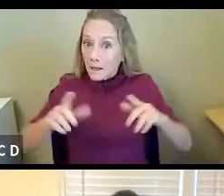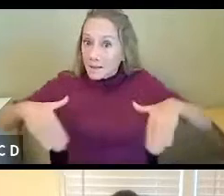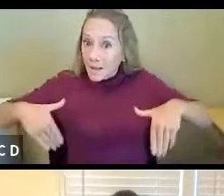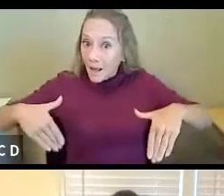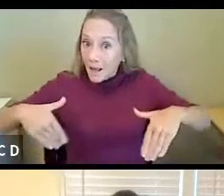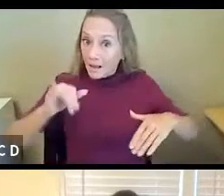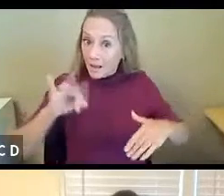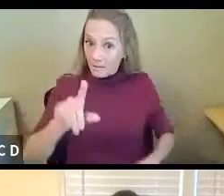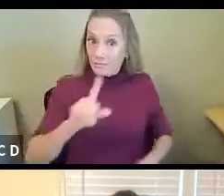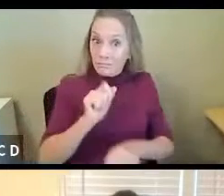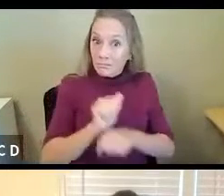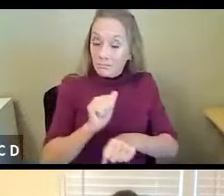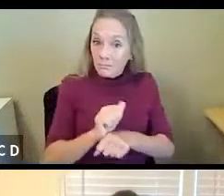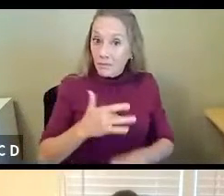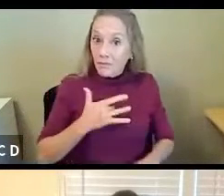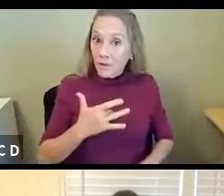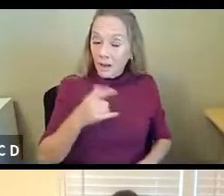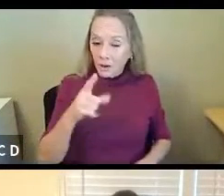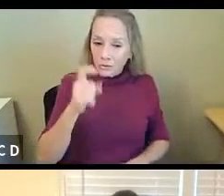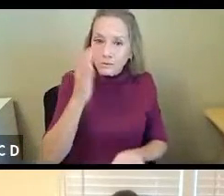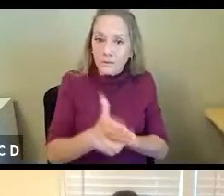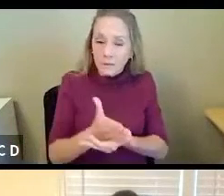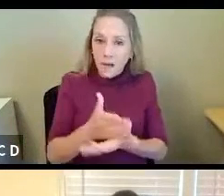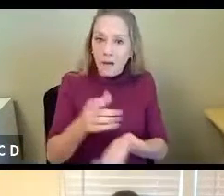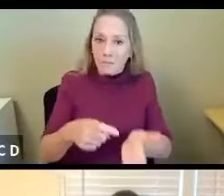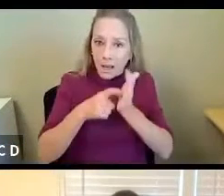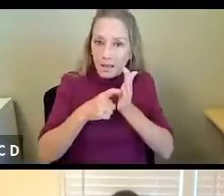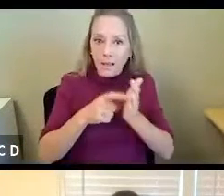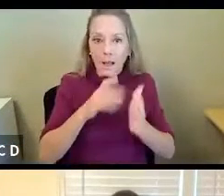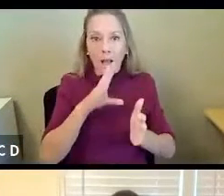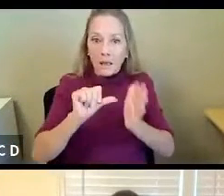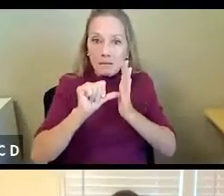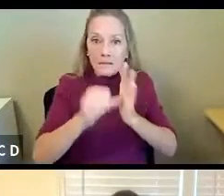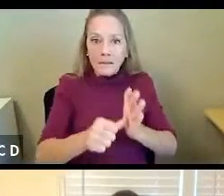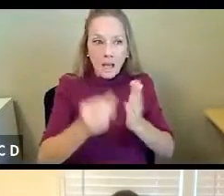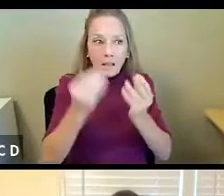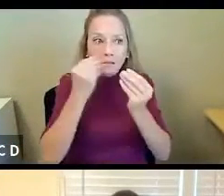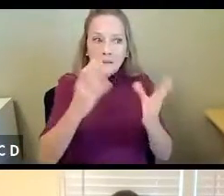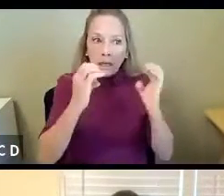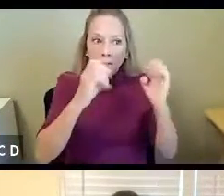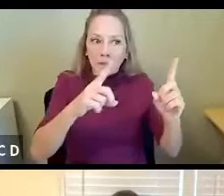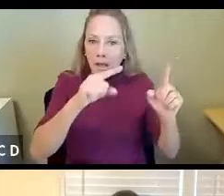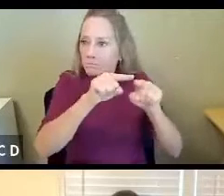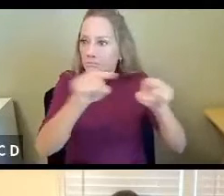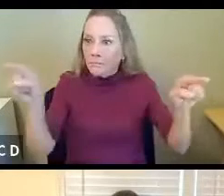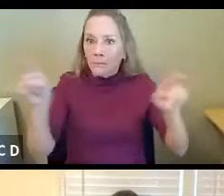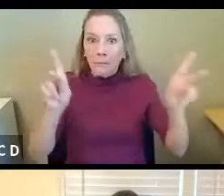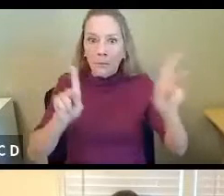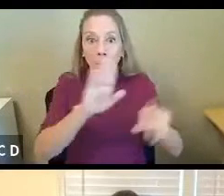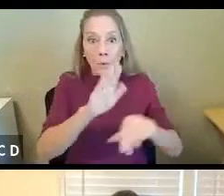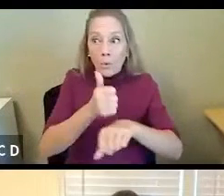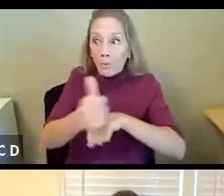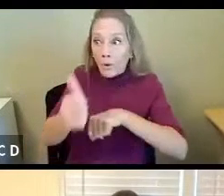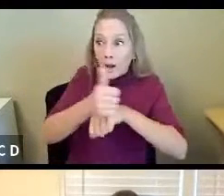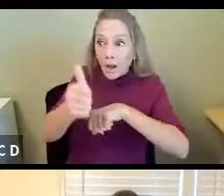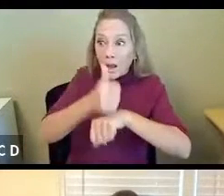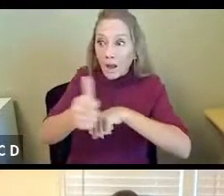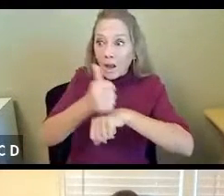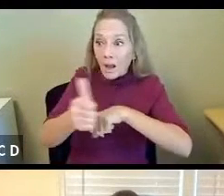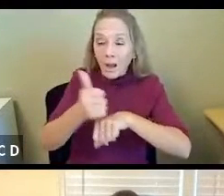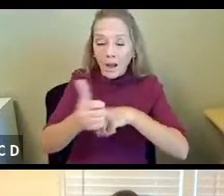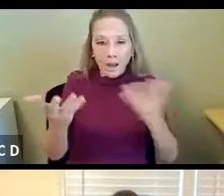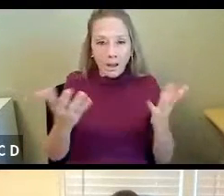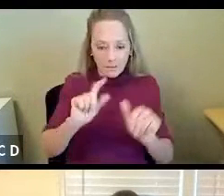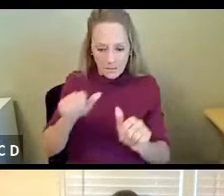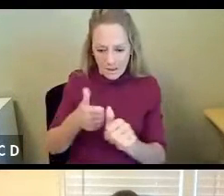feel that way, then lift the mandates and emphasize education. Otherwise, the threat remains despite your words. When you decided to